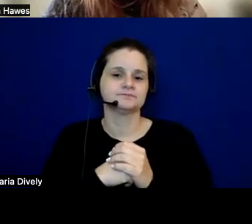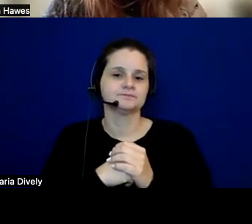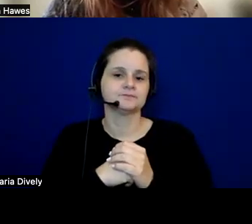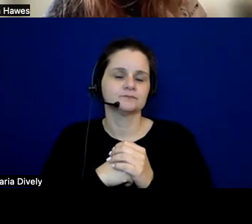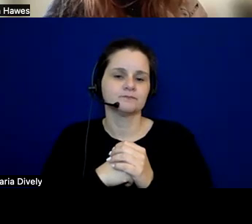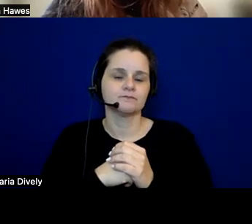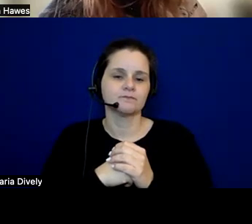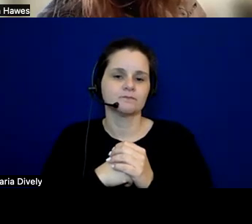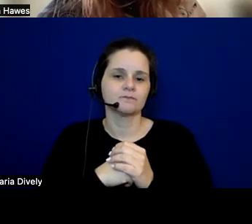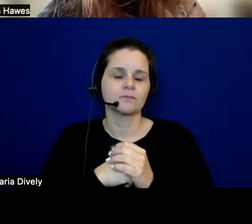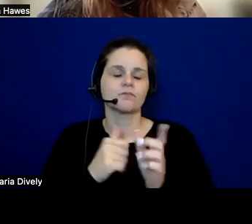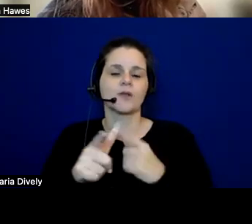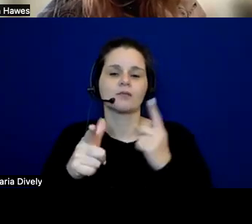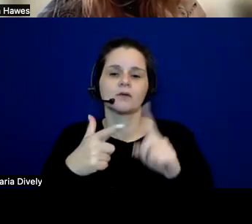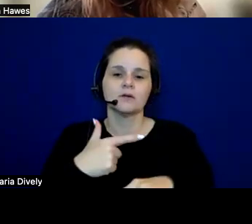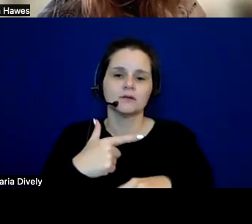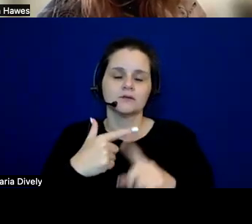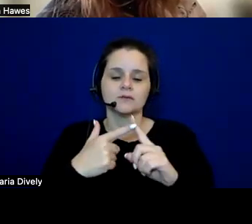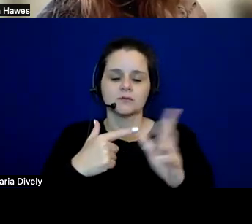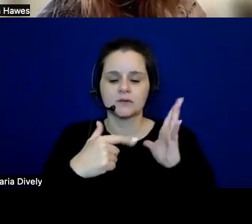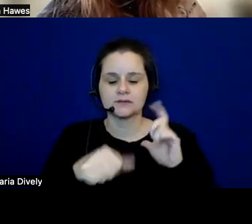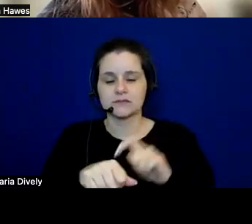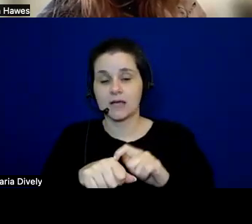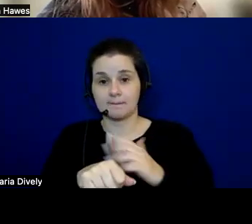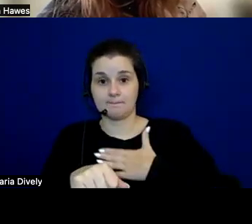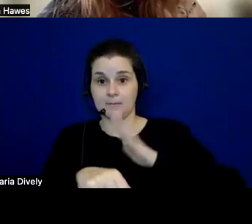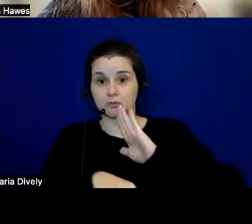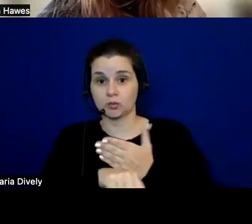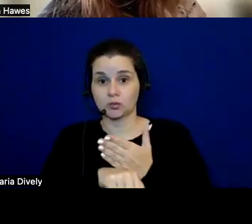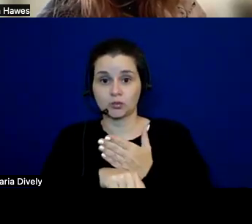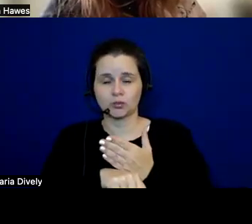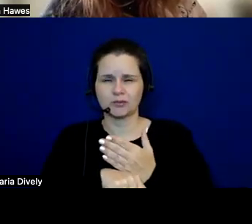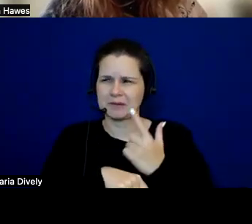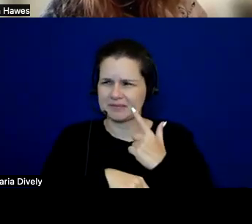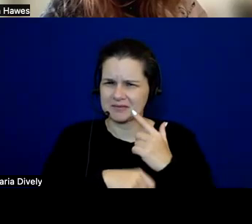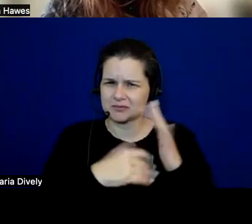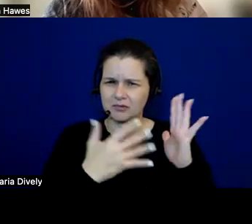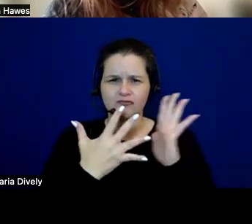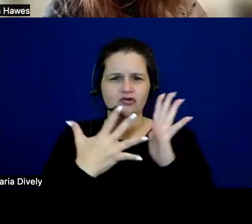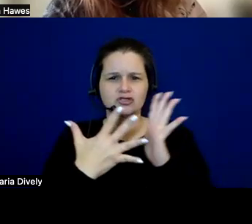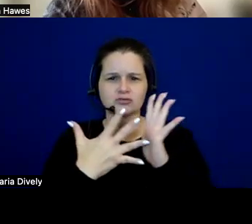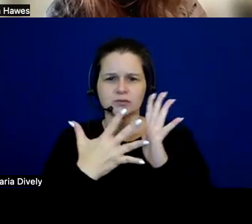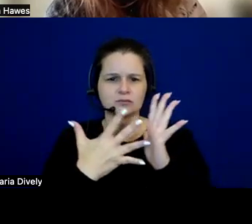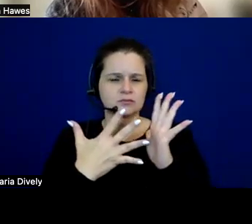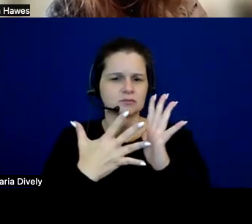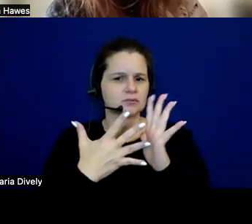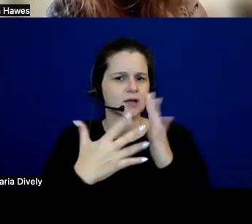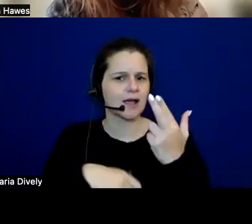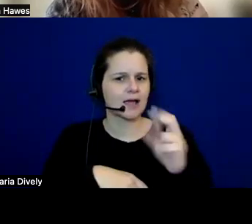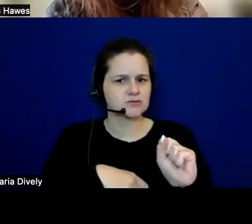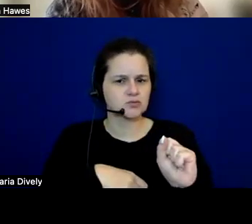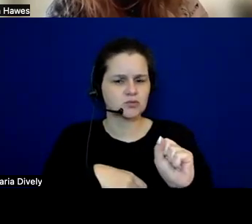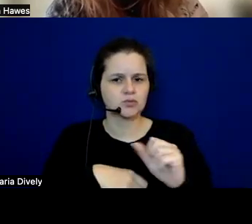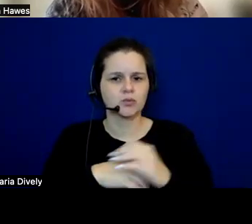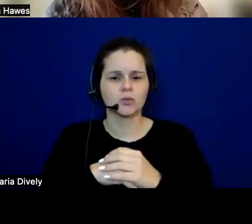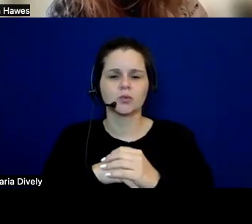a time that my daughter, she was, I think, a freshman in high school then, and